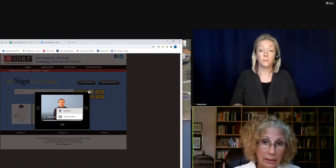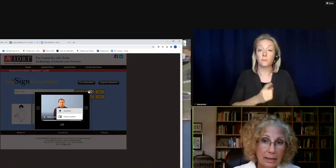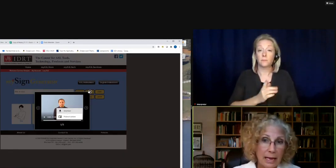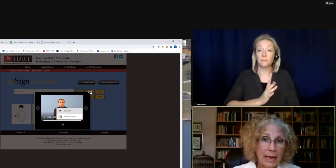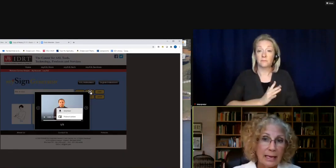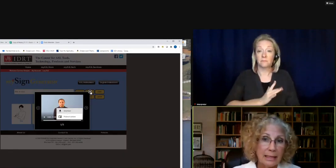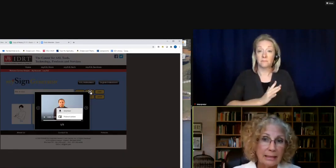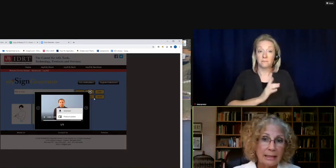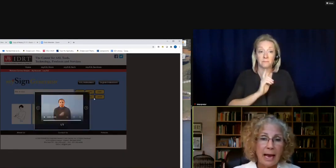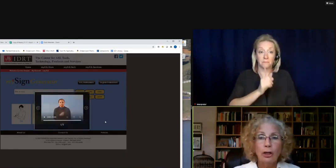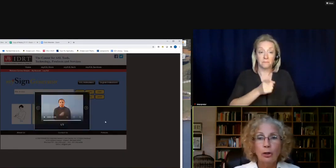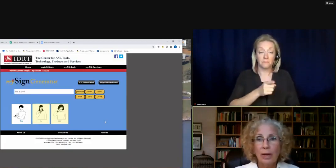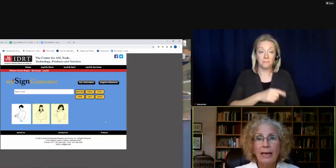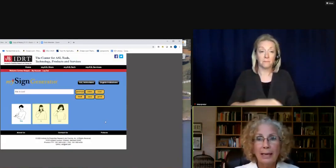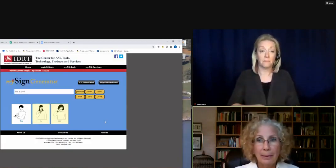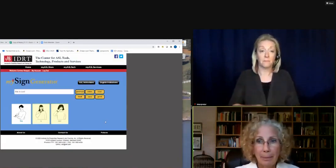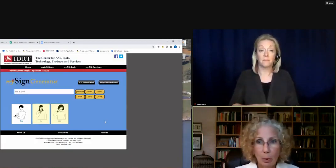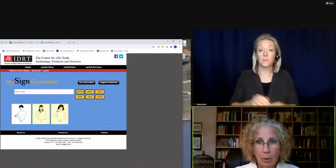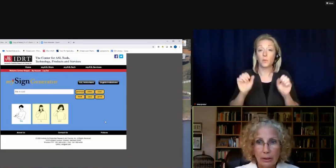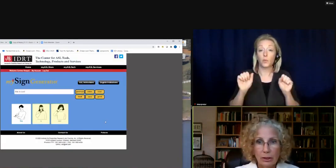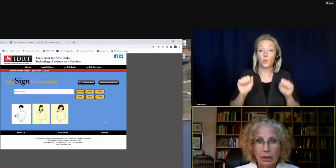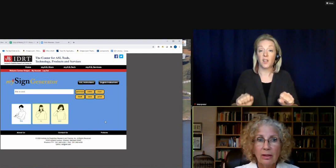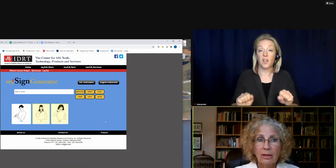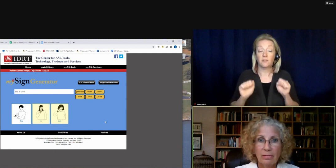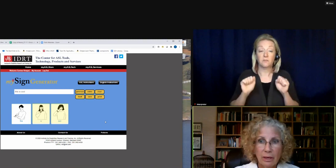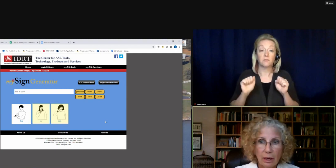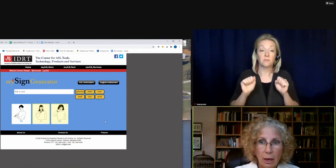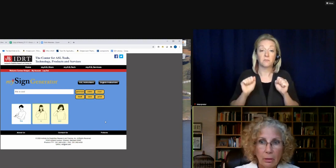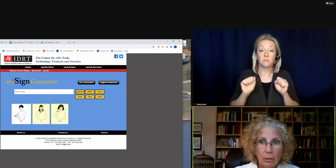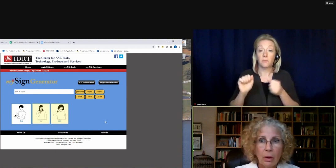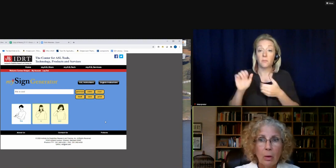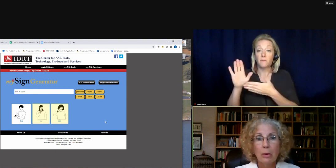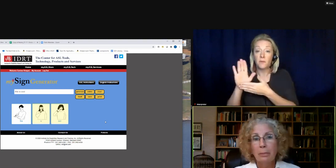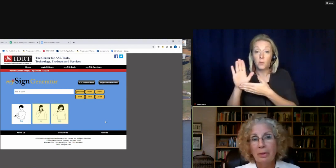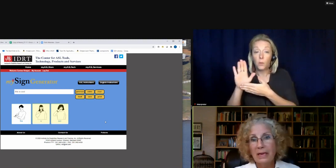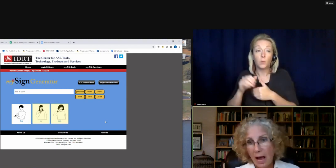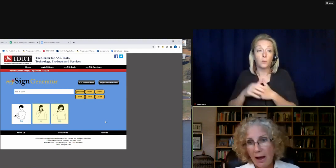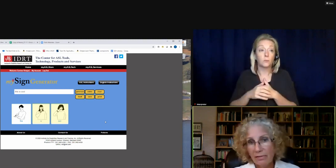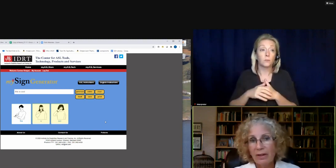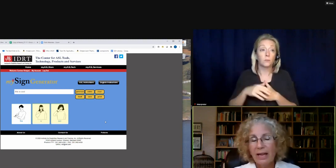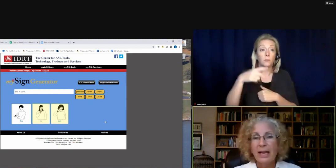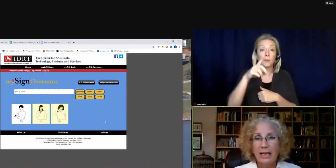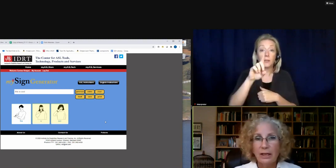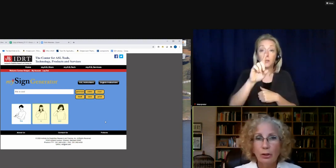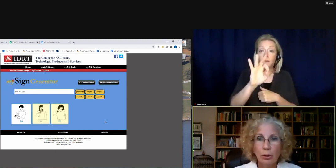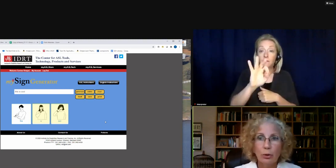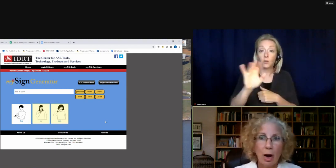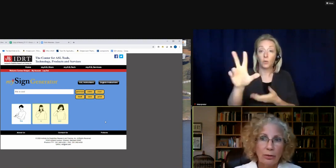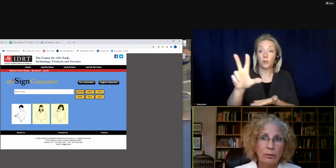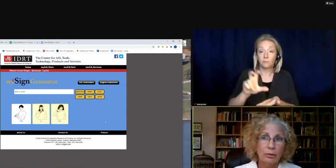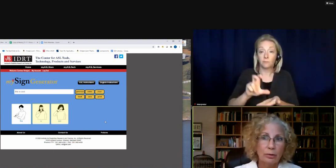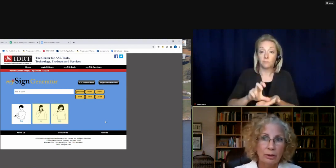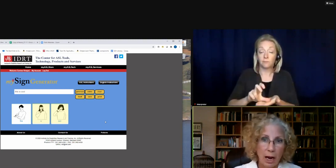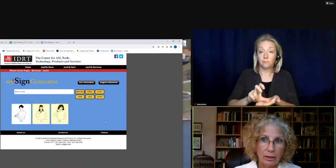about this is that you can import the video or the PDF